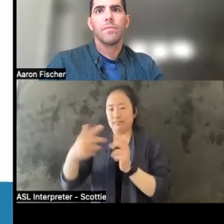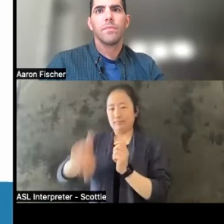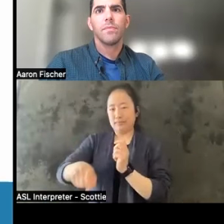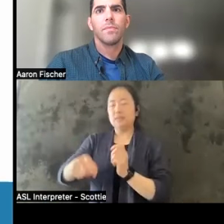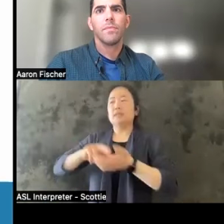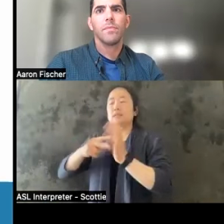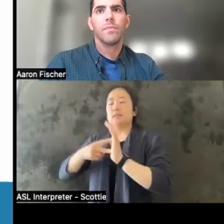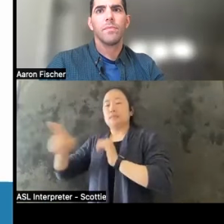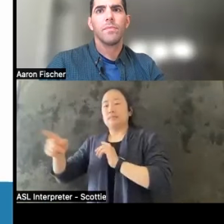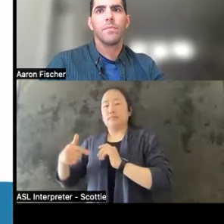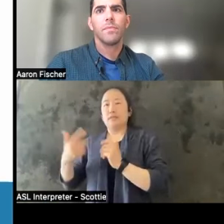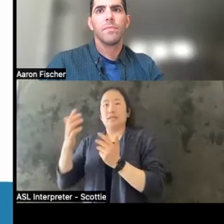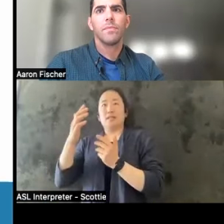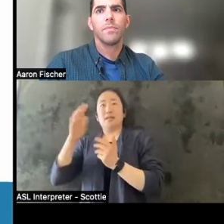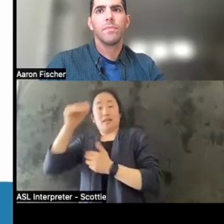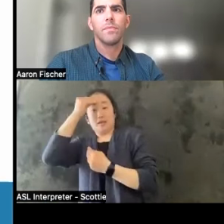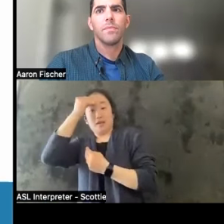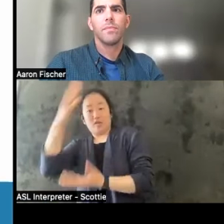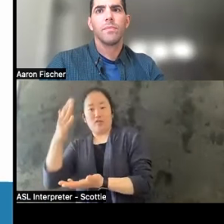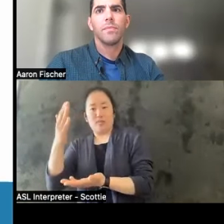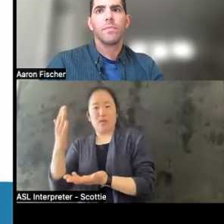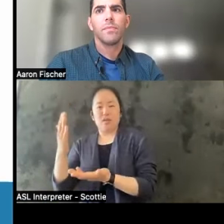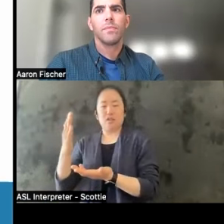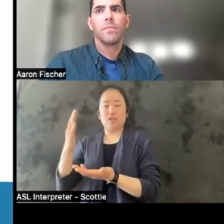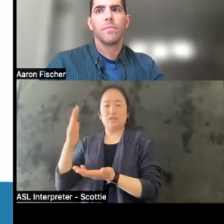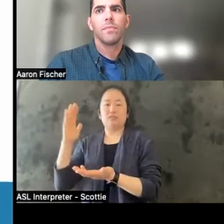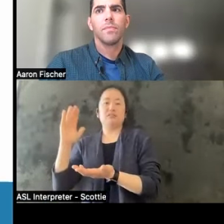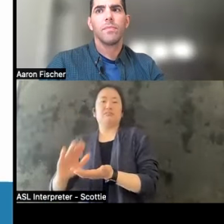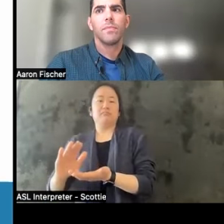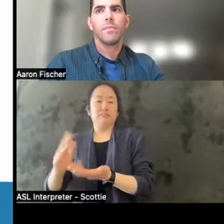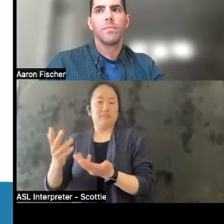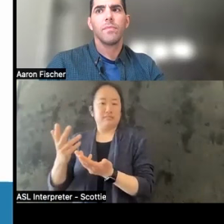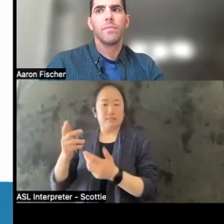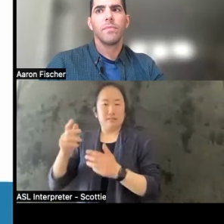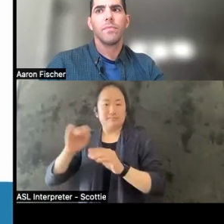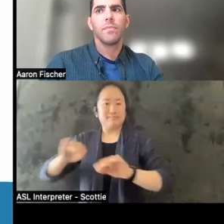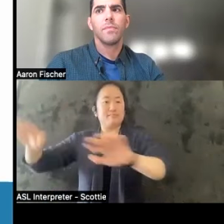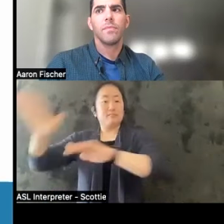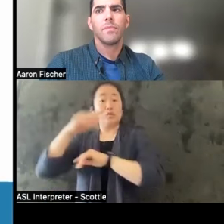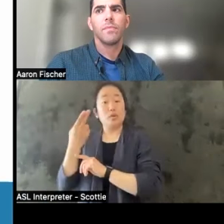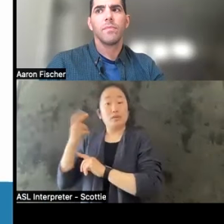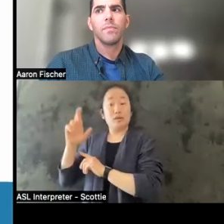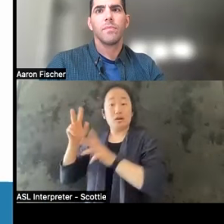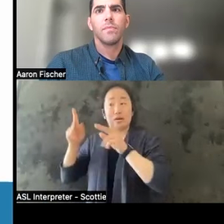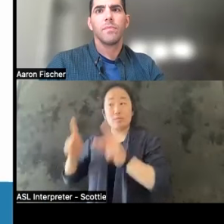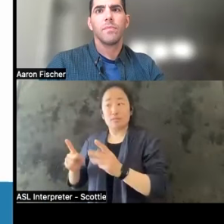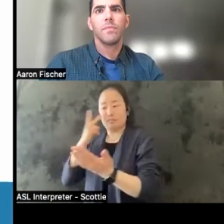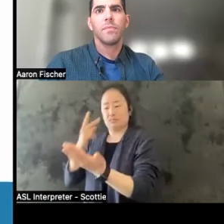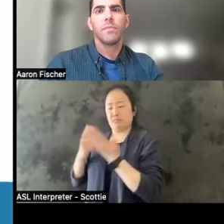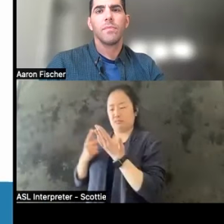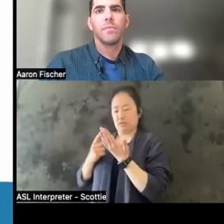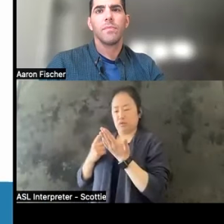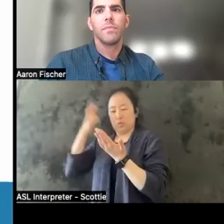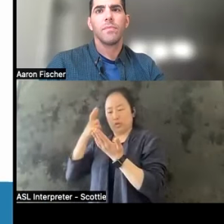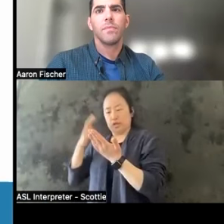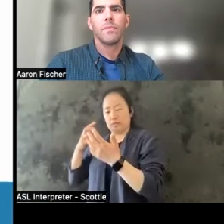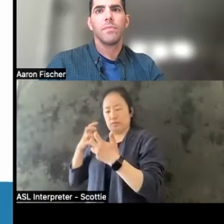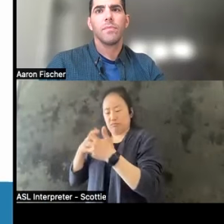employer's business. So that if the HR person receives the reasonable accommodation request and has the information